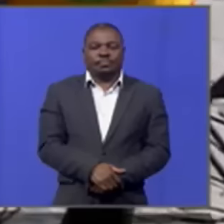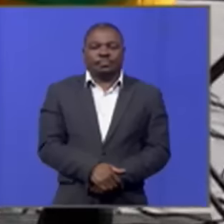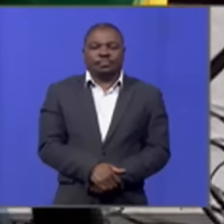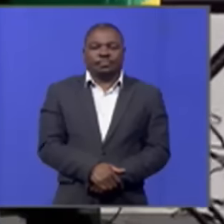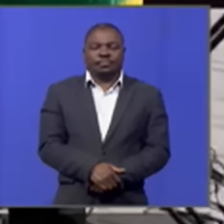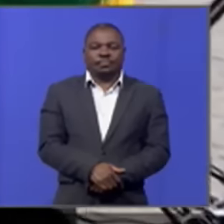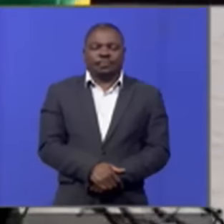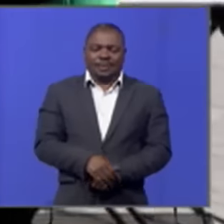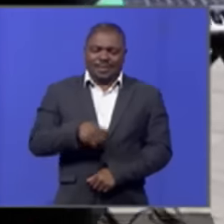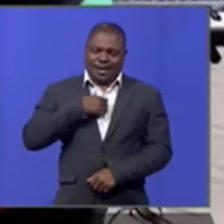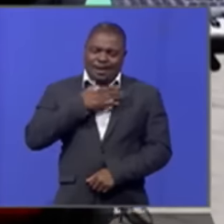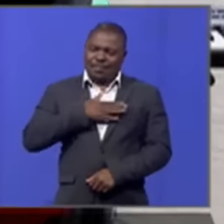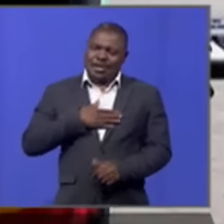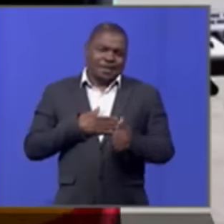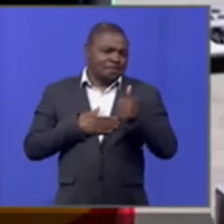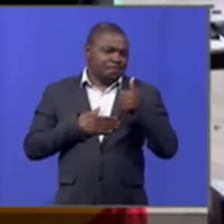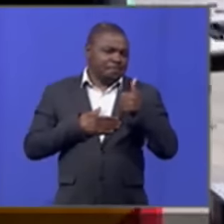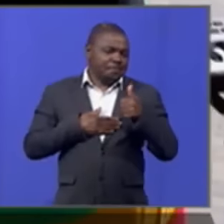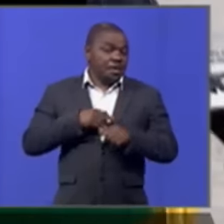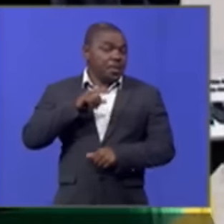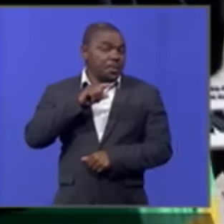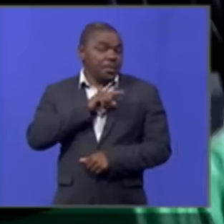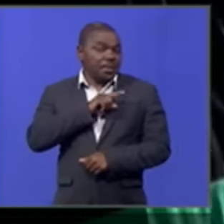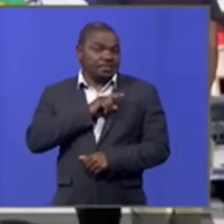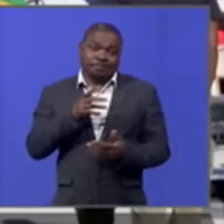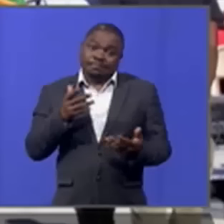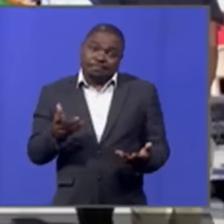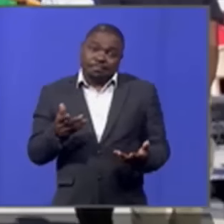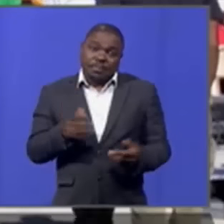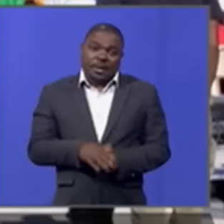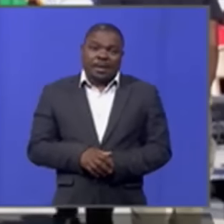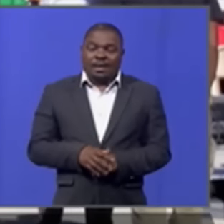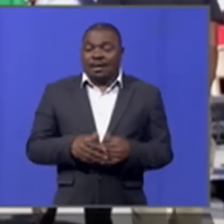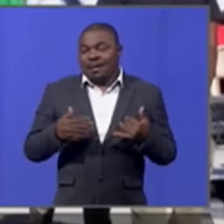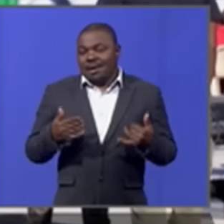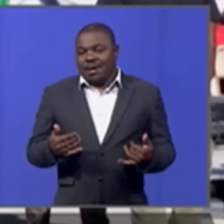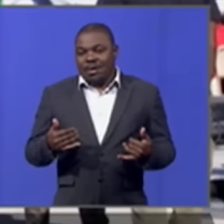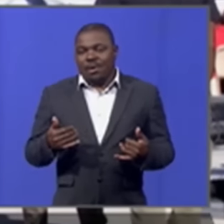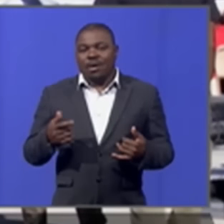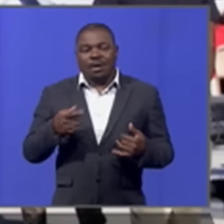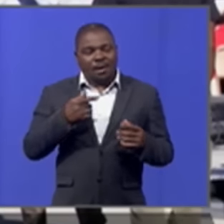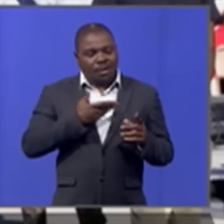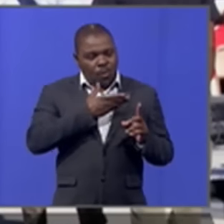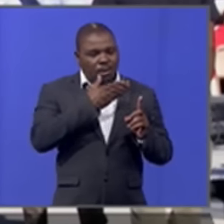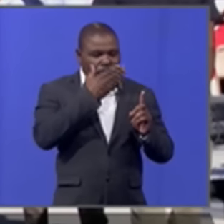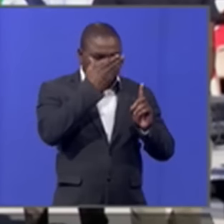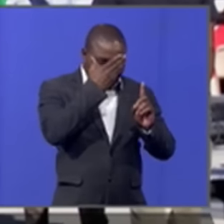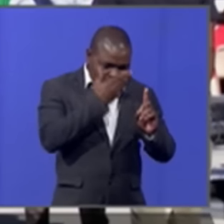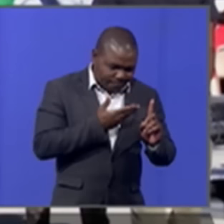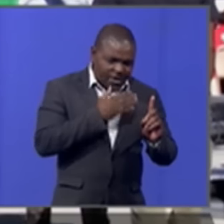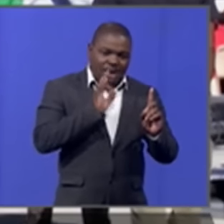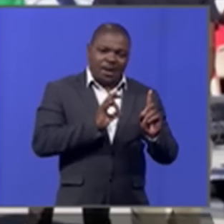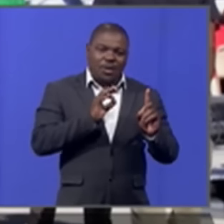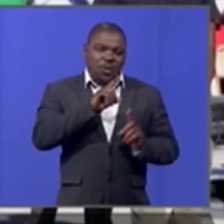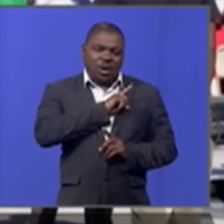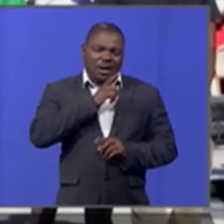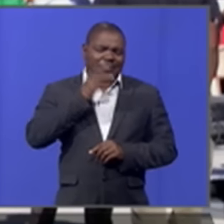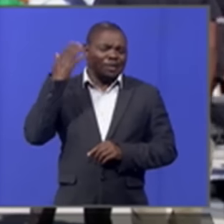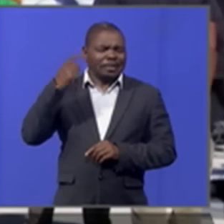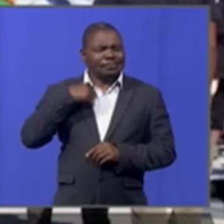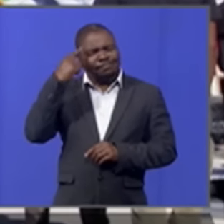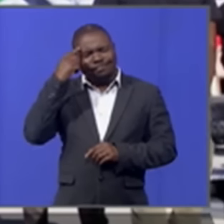It makes me feel good that at least finally he's been honored, you know, because we've been